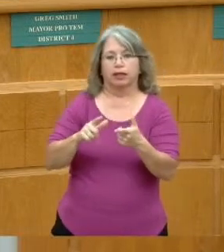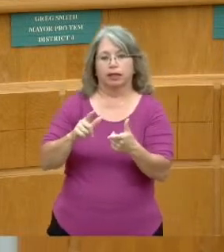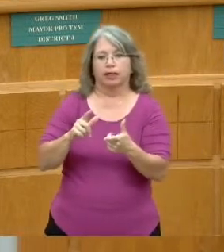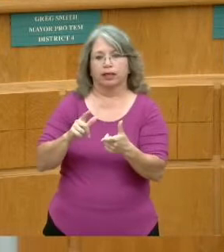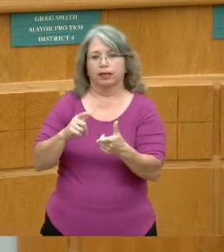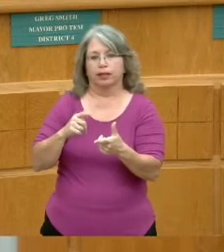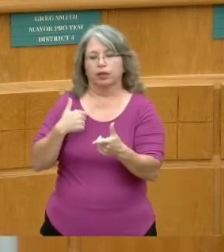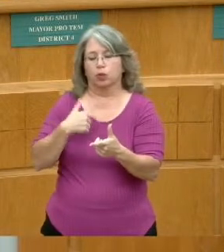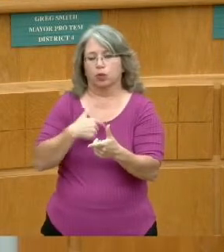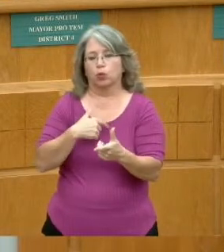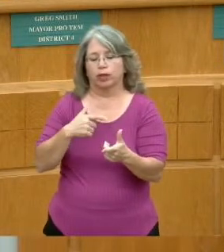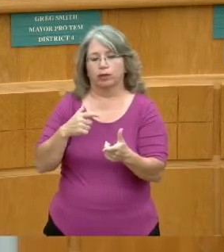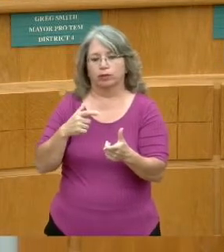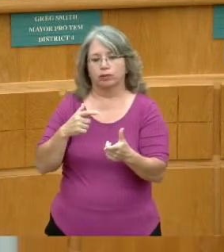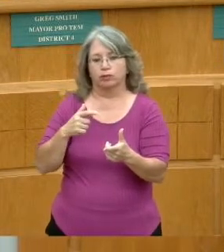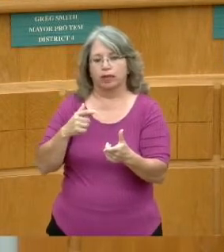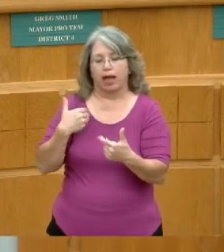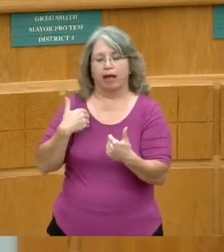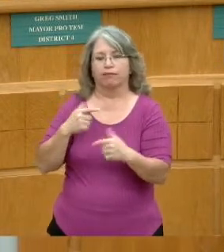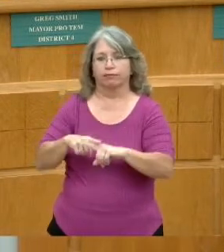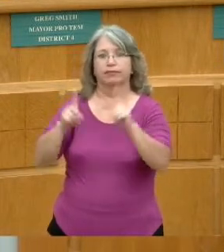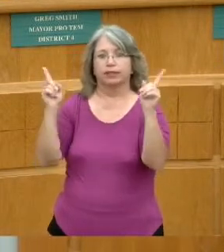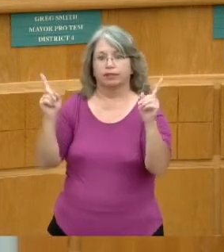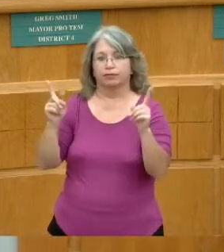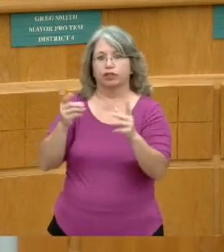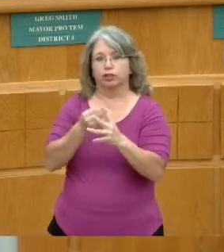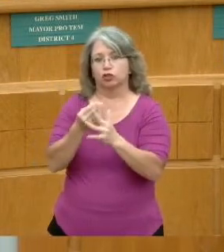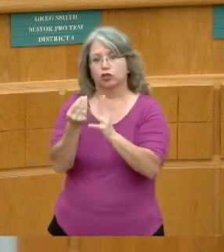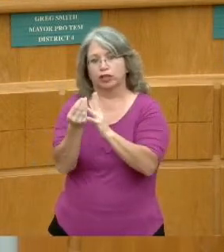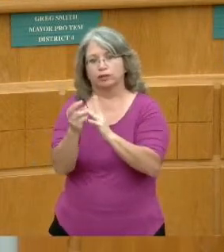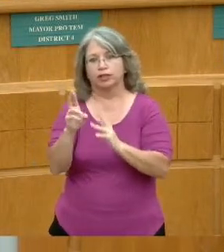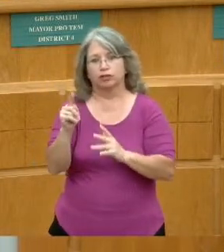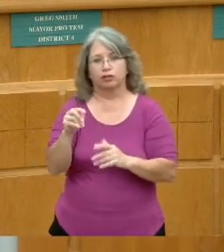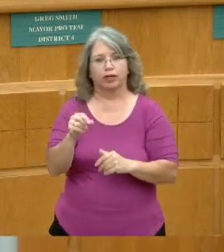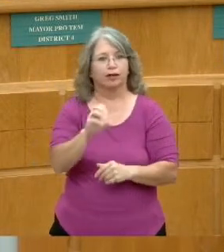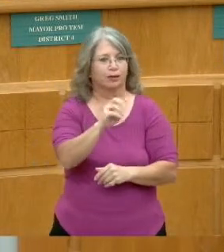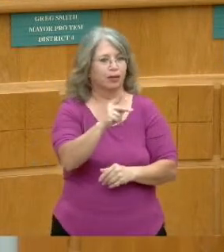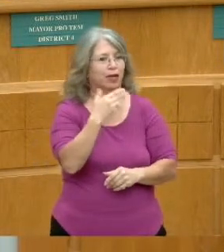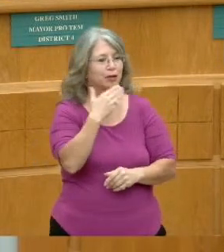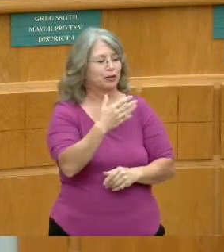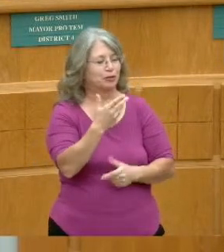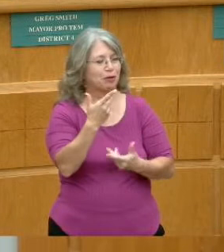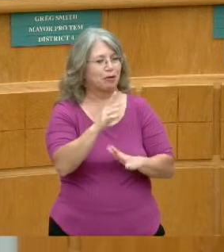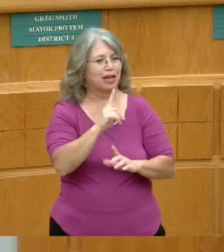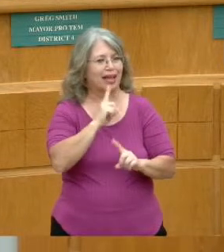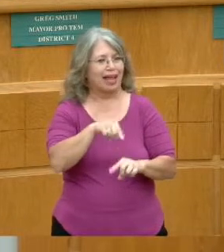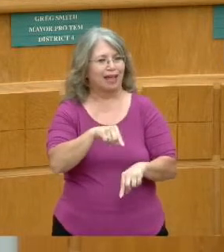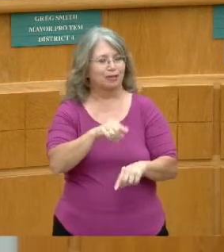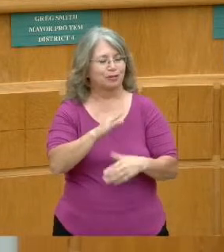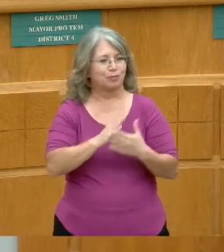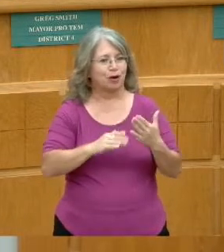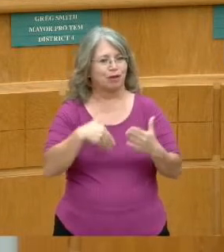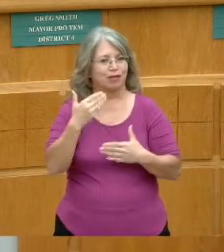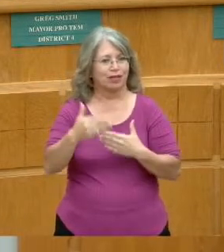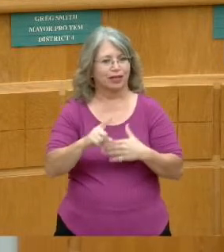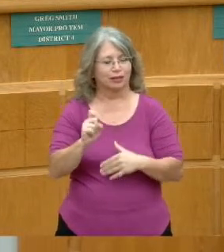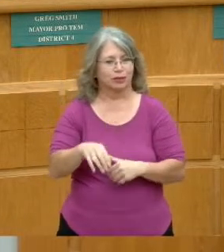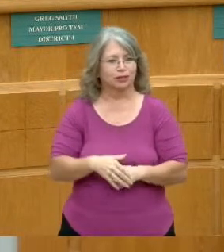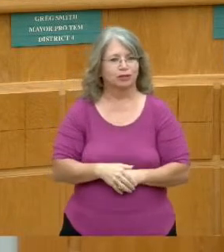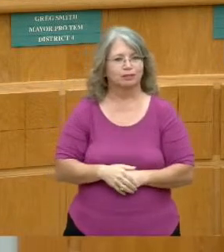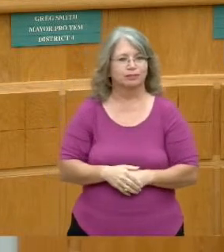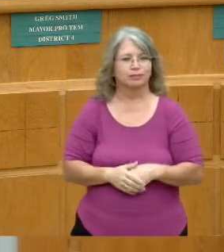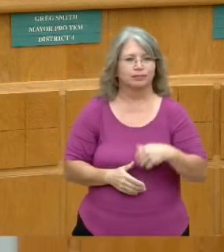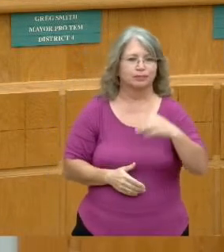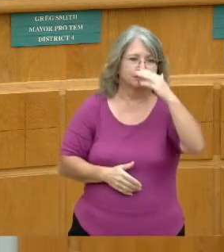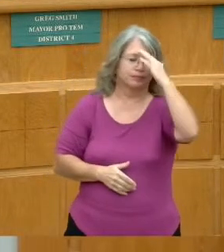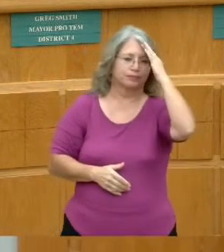our estimation of the transmission rate. Good, you answered the sub part of this question, which was, did you use